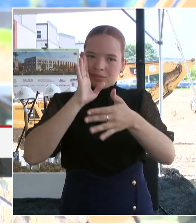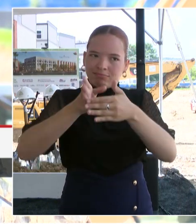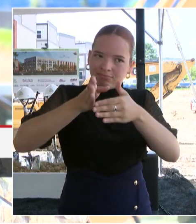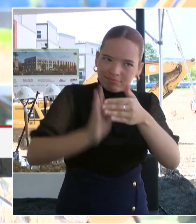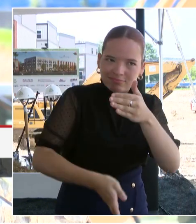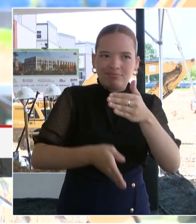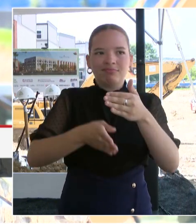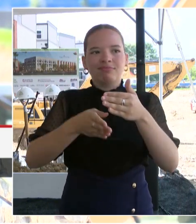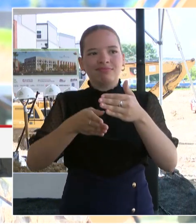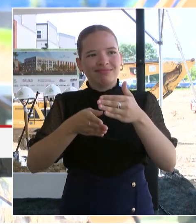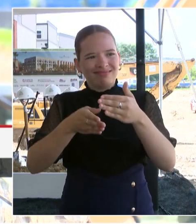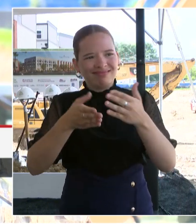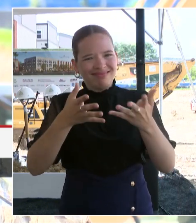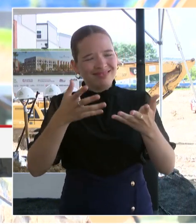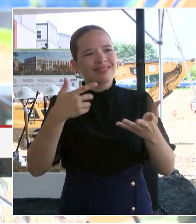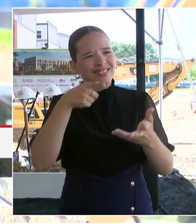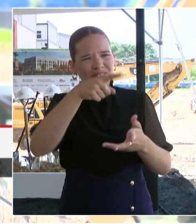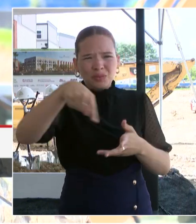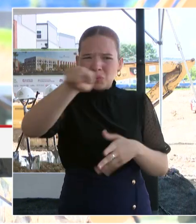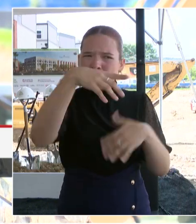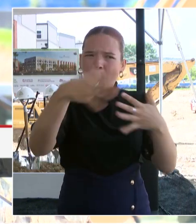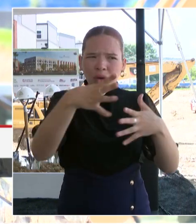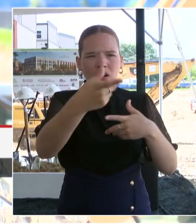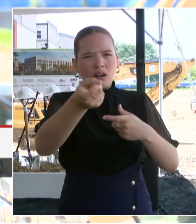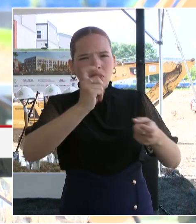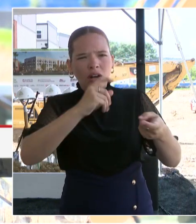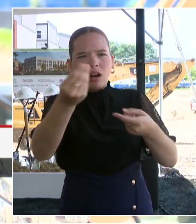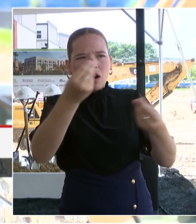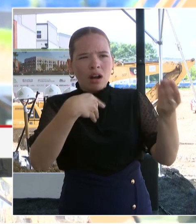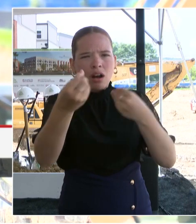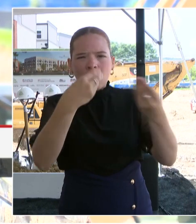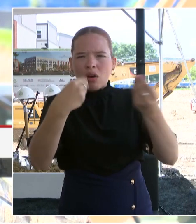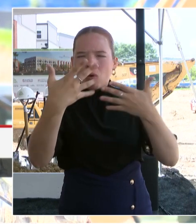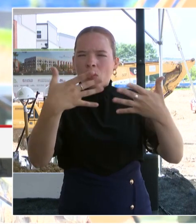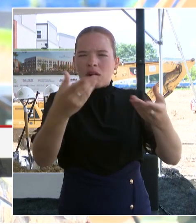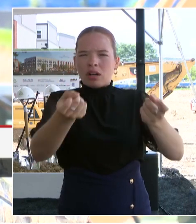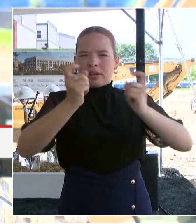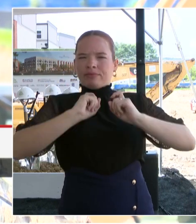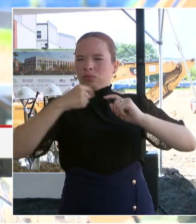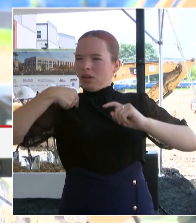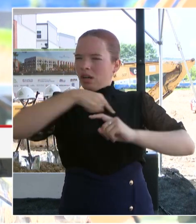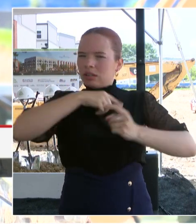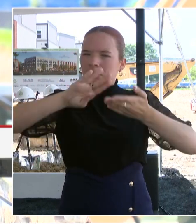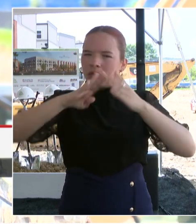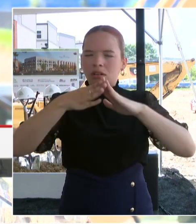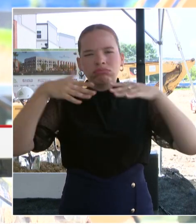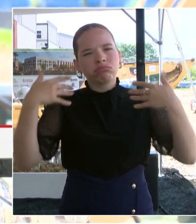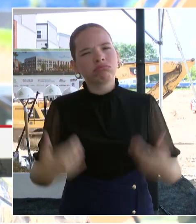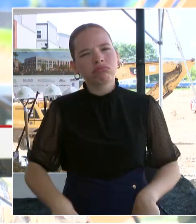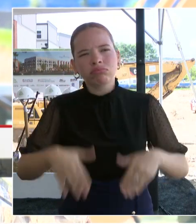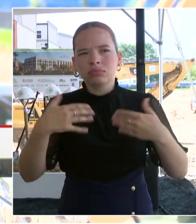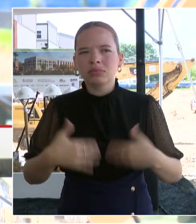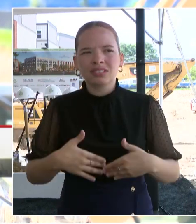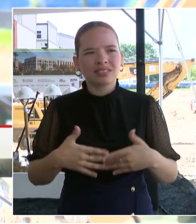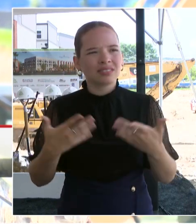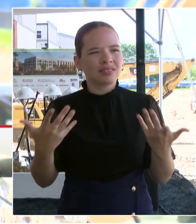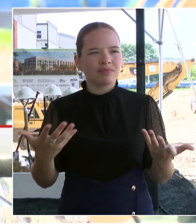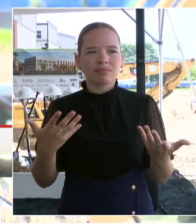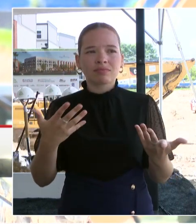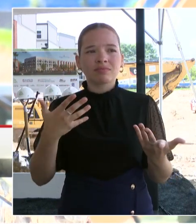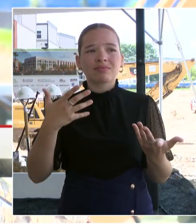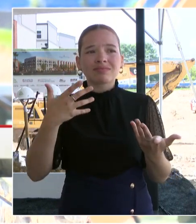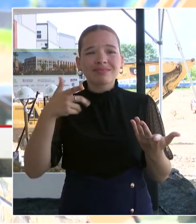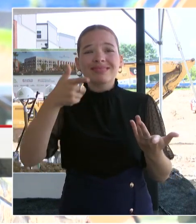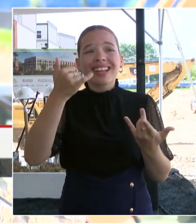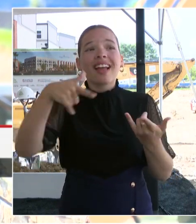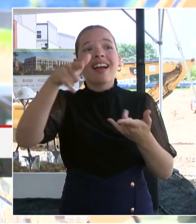made DC what it is today, that they will have dignified, affordable homes where they can age in place right here